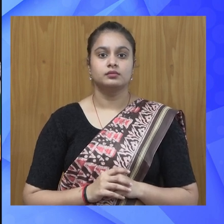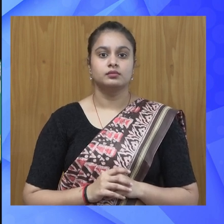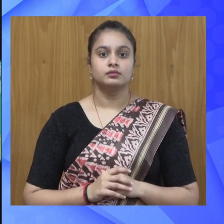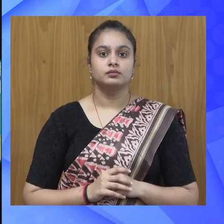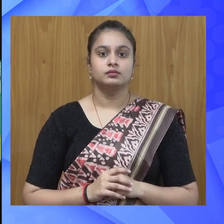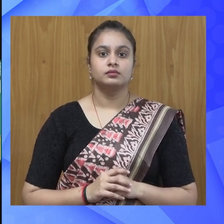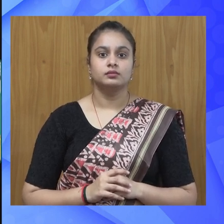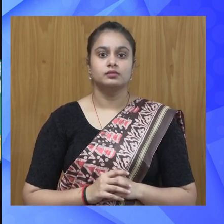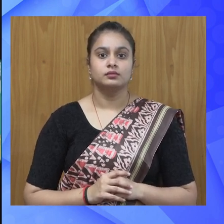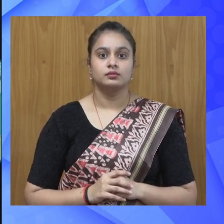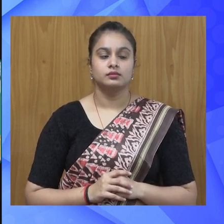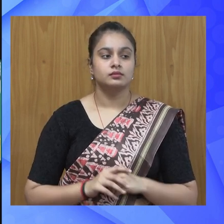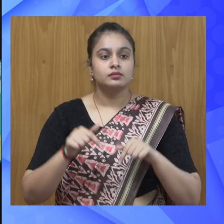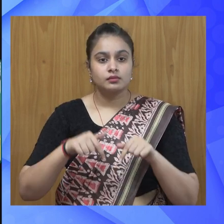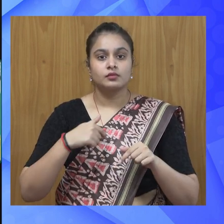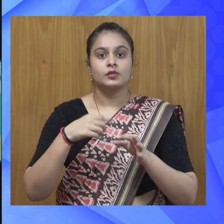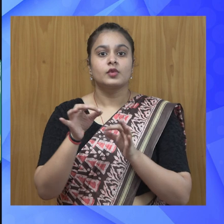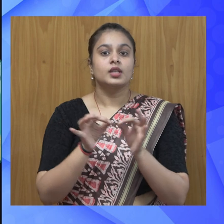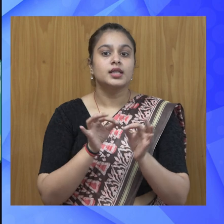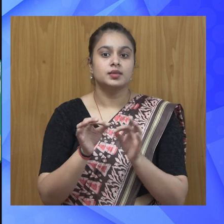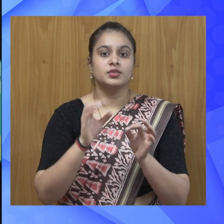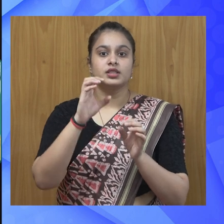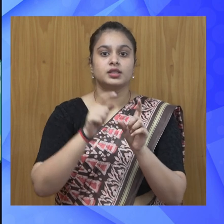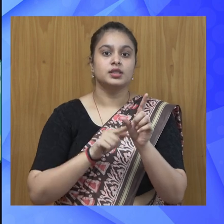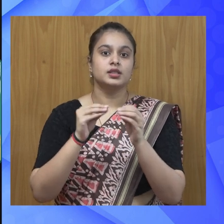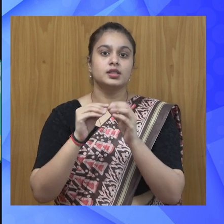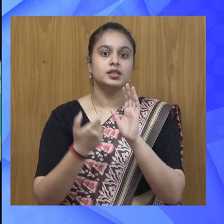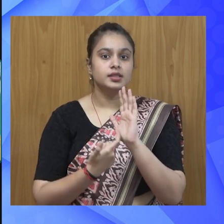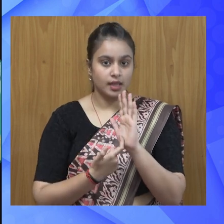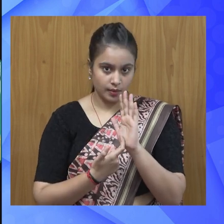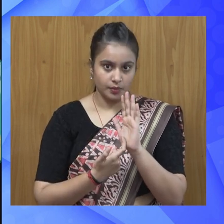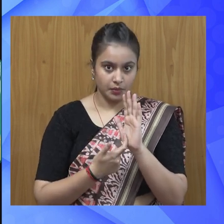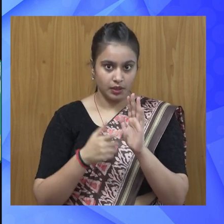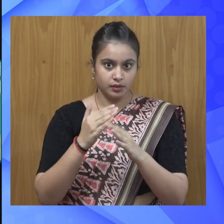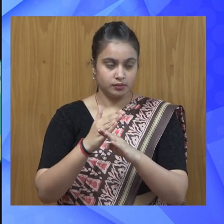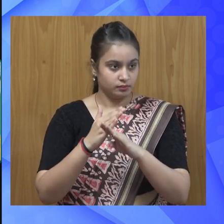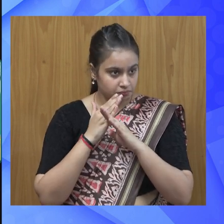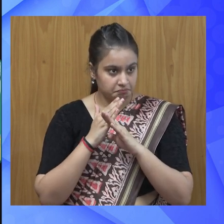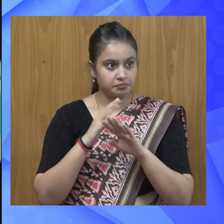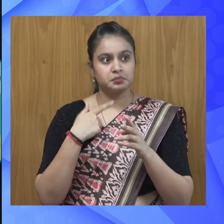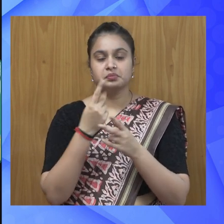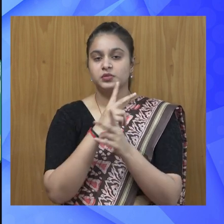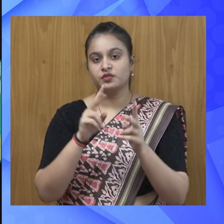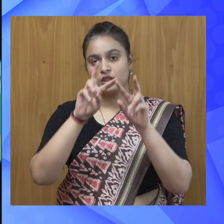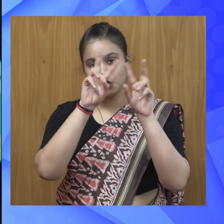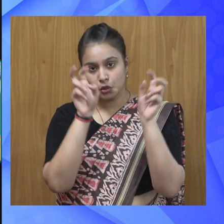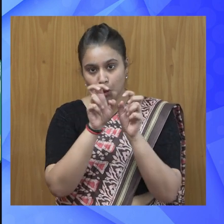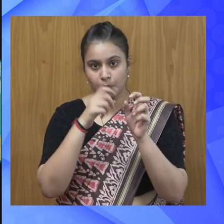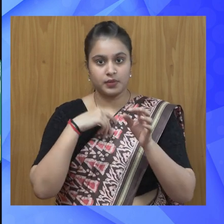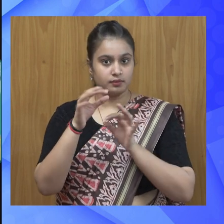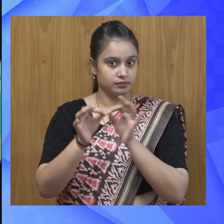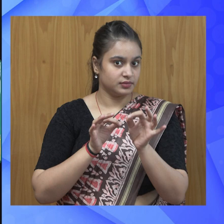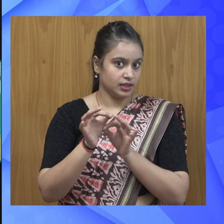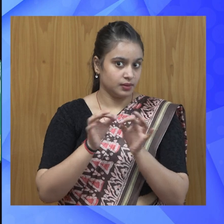So, today we will explain you what is cyber bullying, stalking, then cyber grooming, kya hai, what is cyber